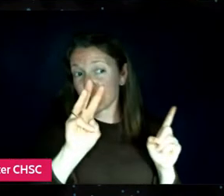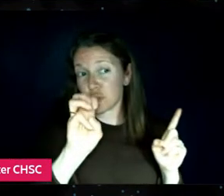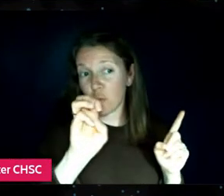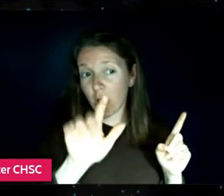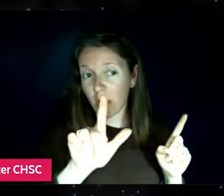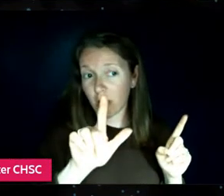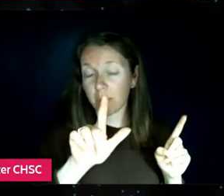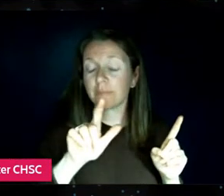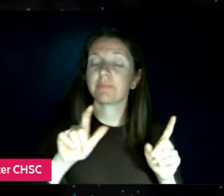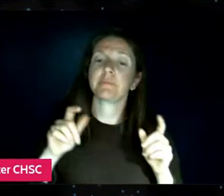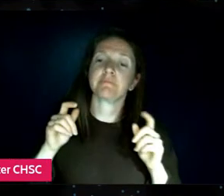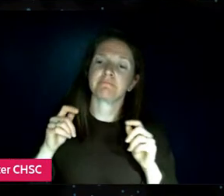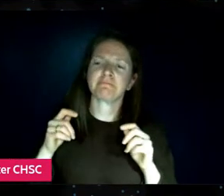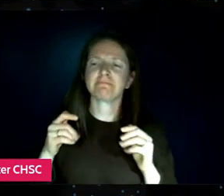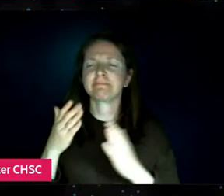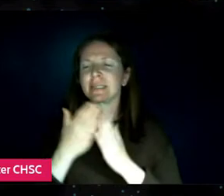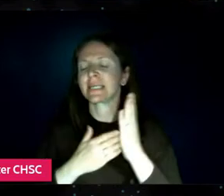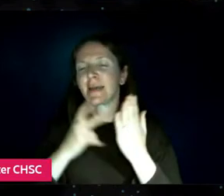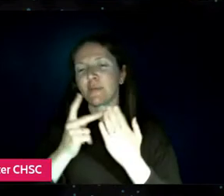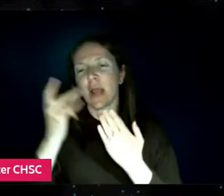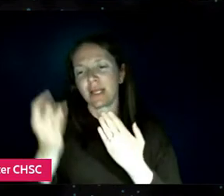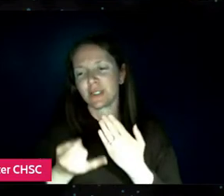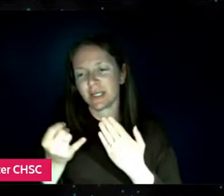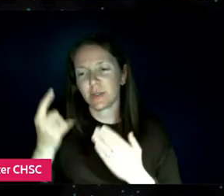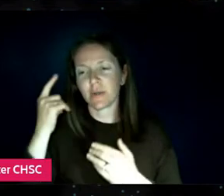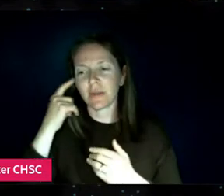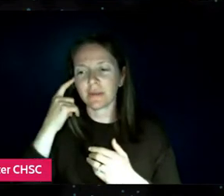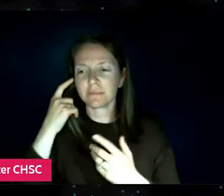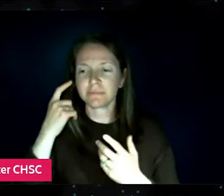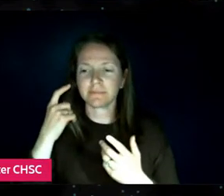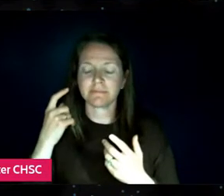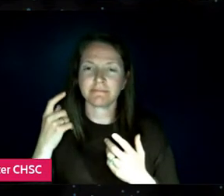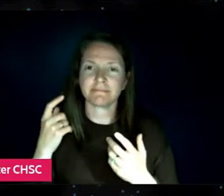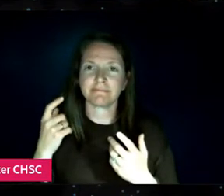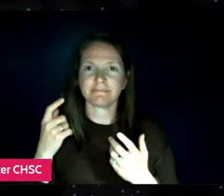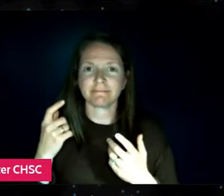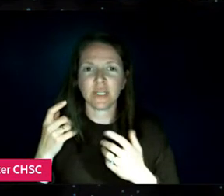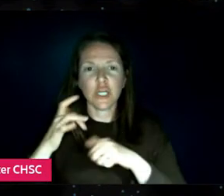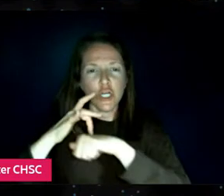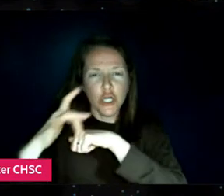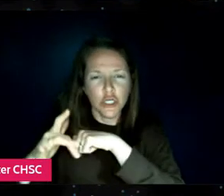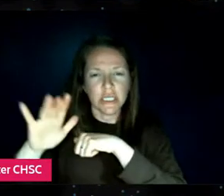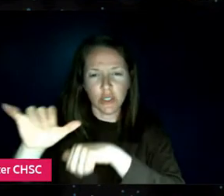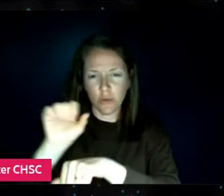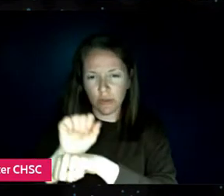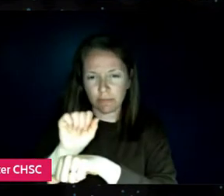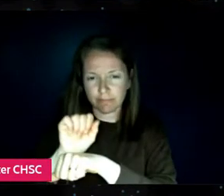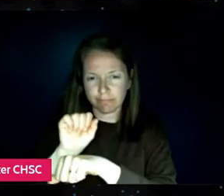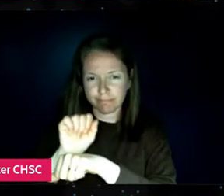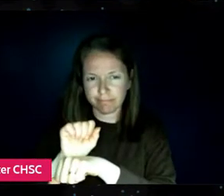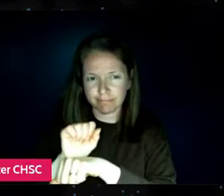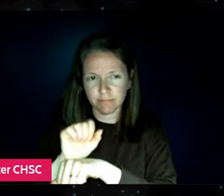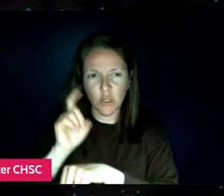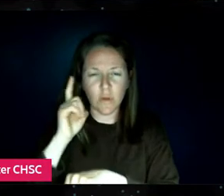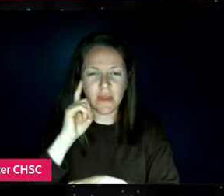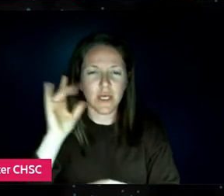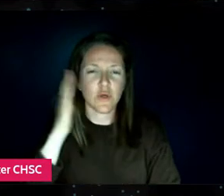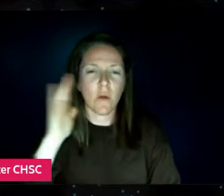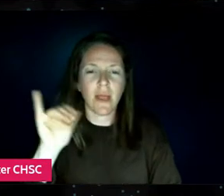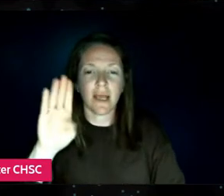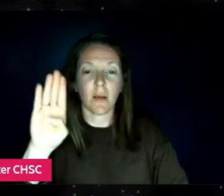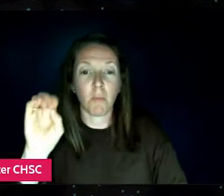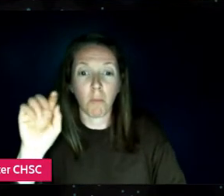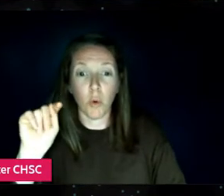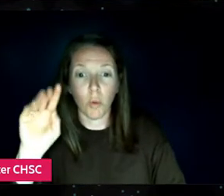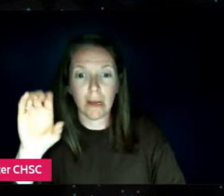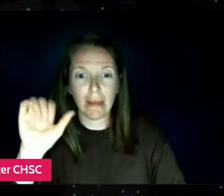that you, I think early on in your career too, you almost look back at not only with pride, but like, oh, like boot camp. Like, I know